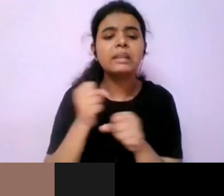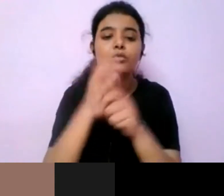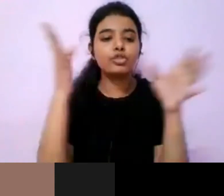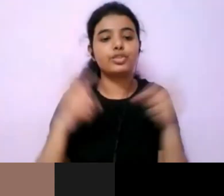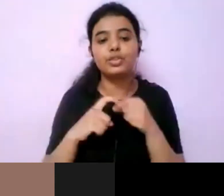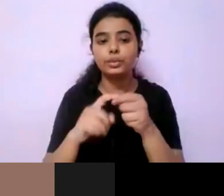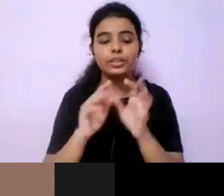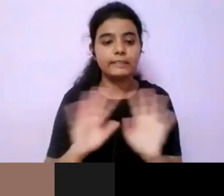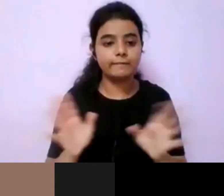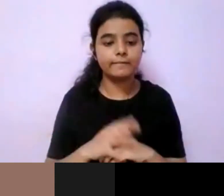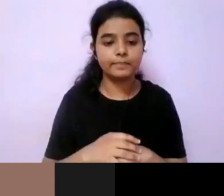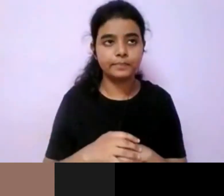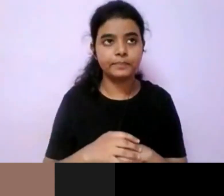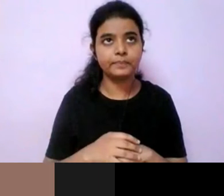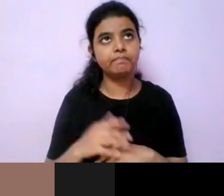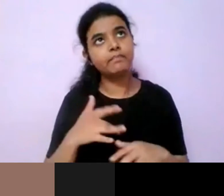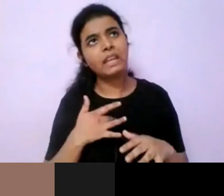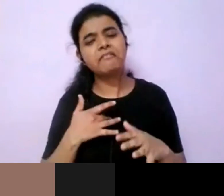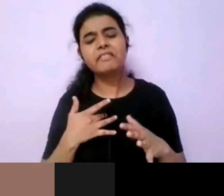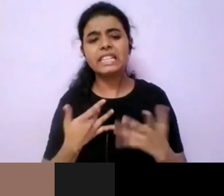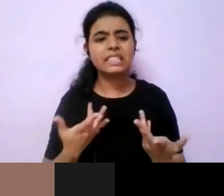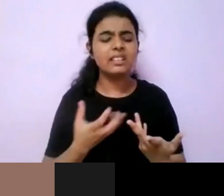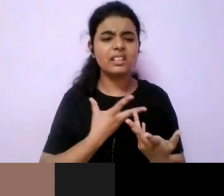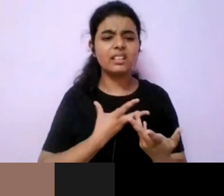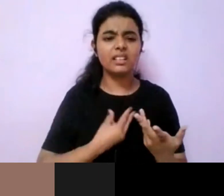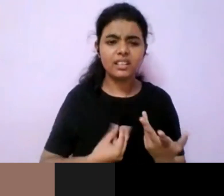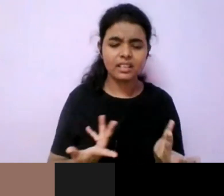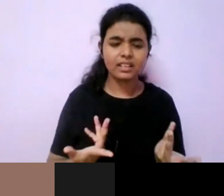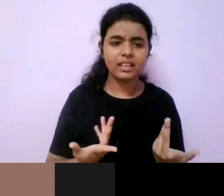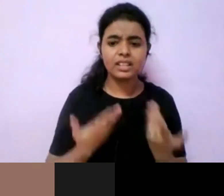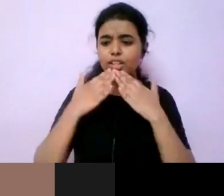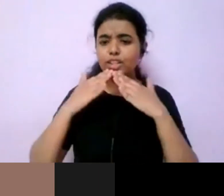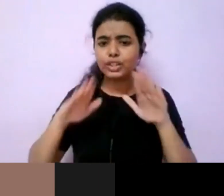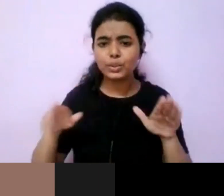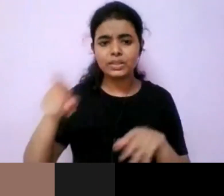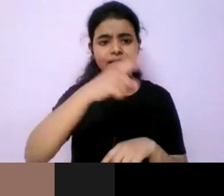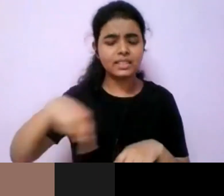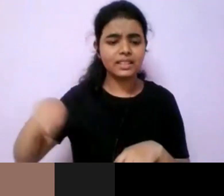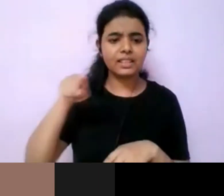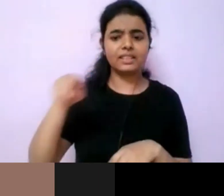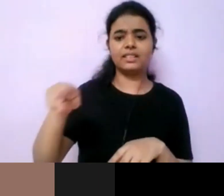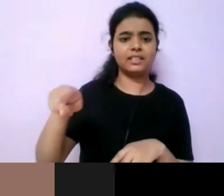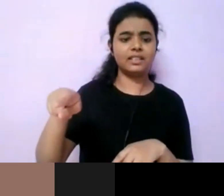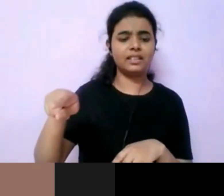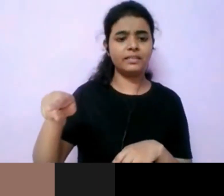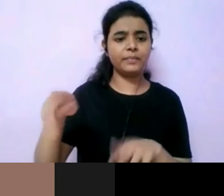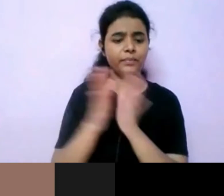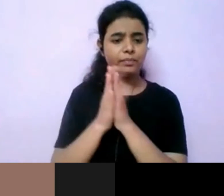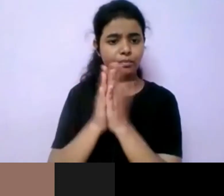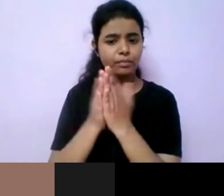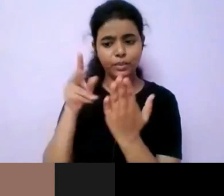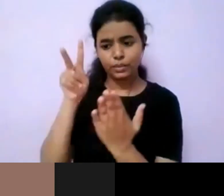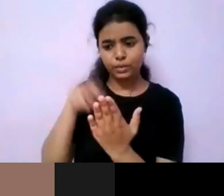question. Like, I feel disappointed when I see students reading Goffman,